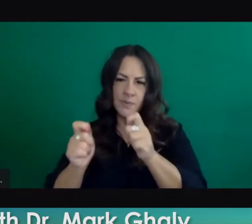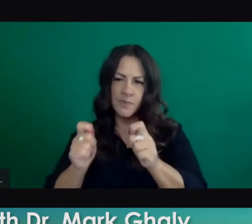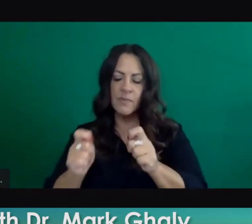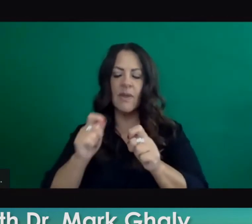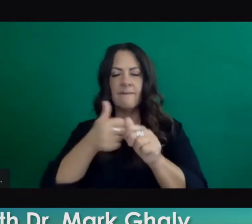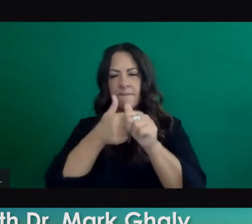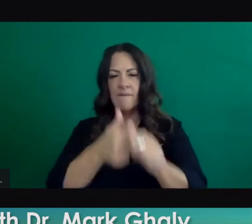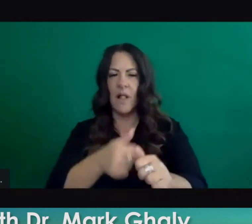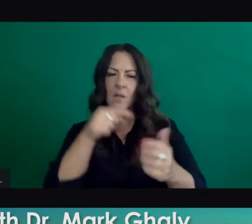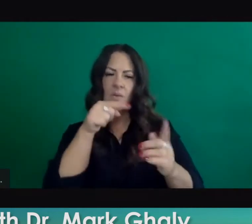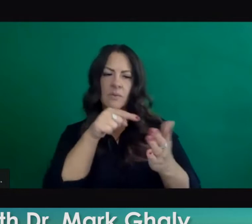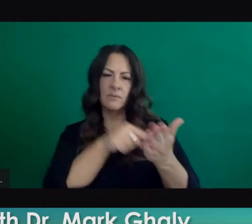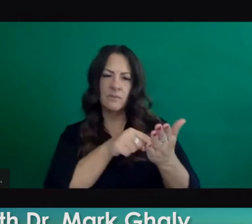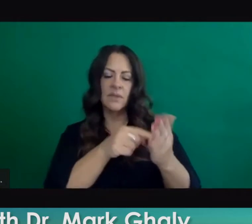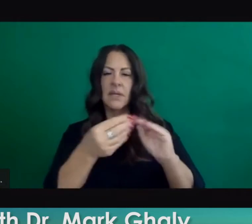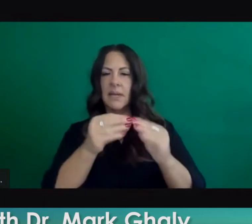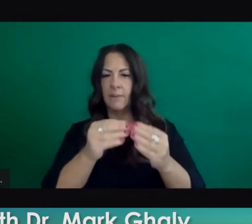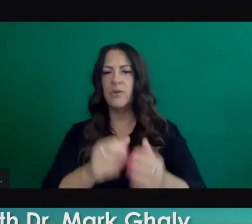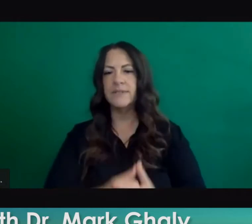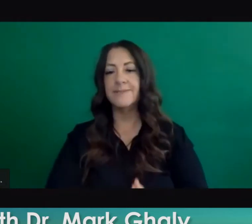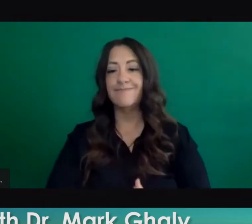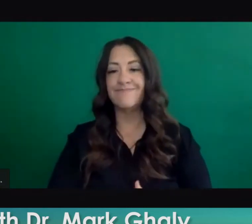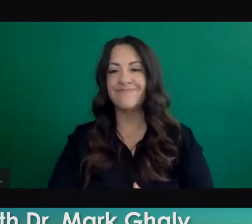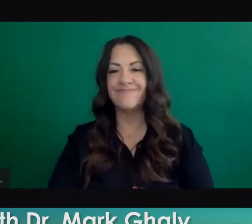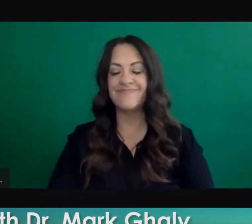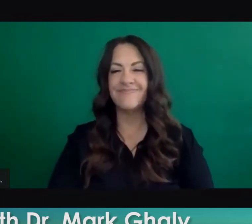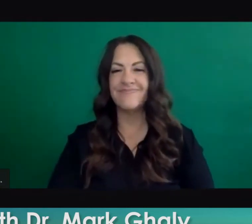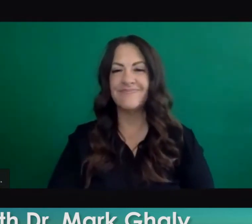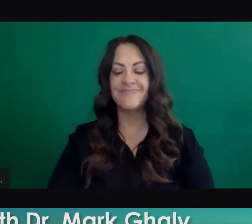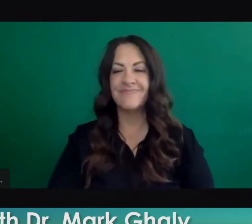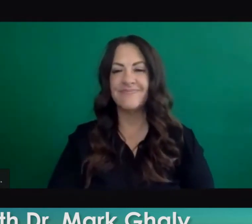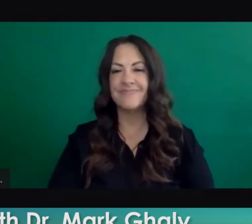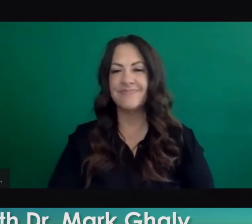necessary. Brady McDonald, Orange County Register.